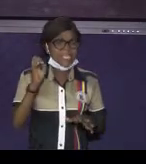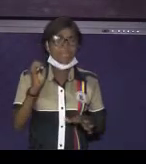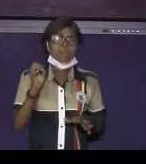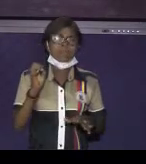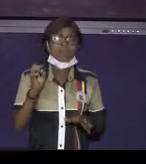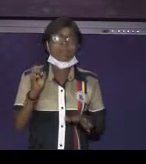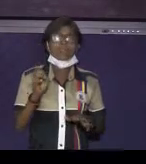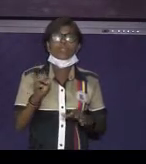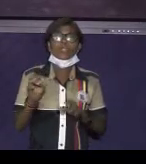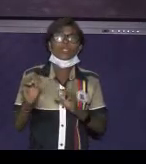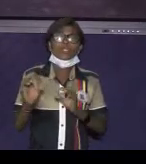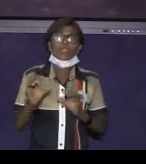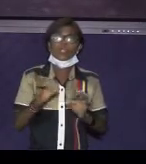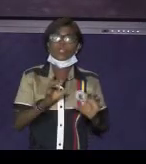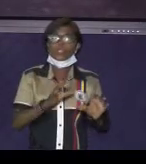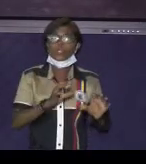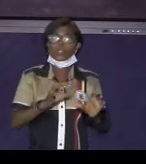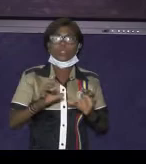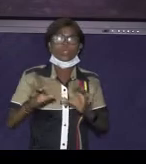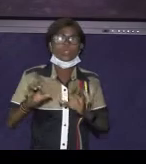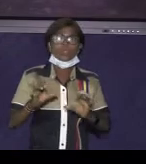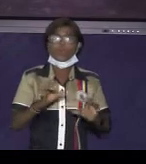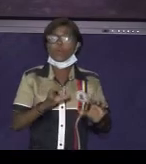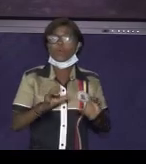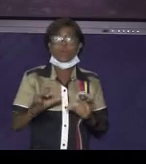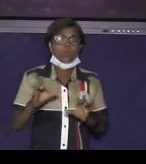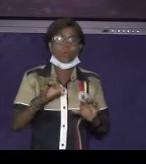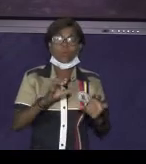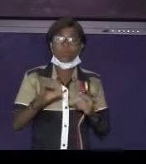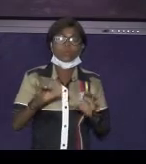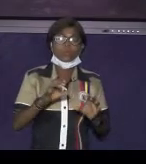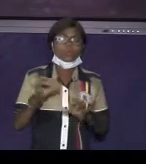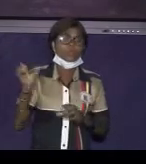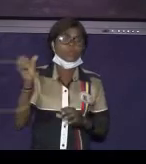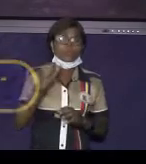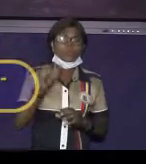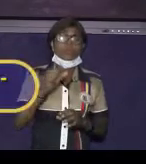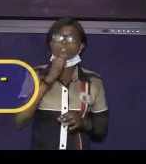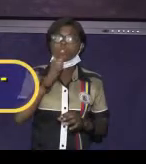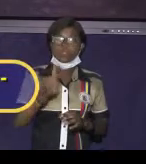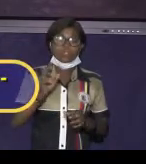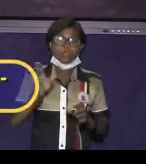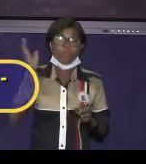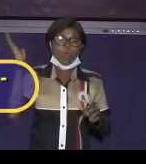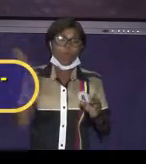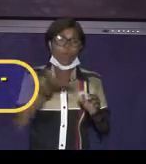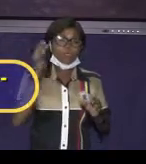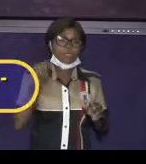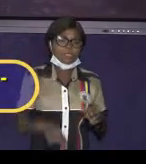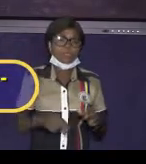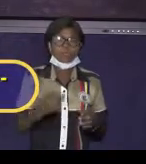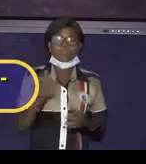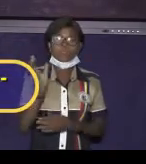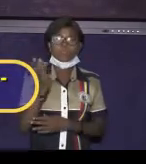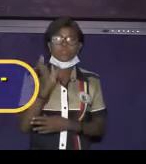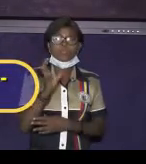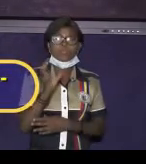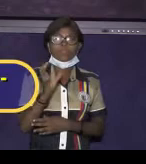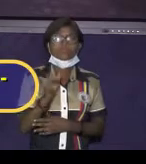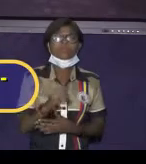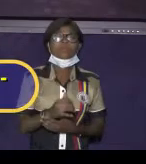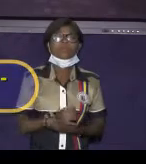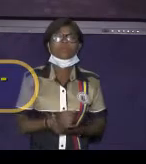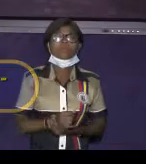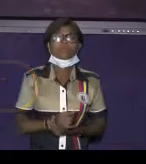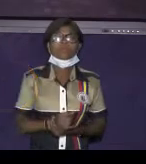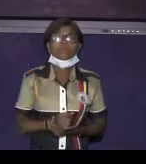because cuts, present continuous, cuts. He does not cut down the tree. He does not cut